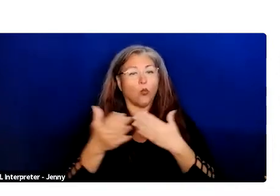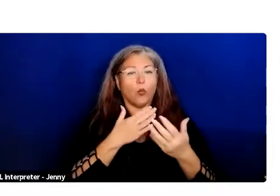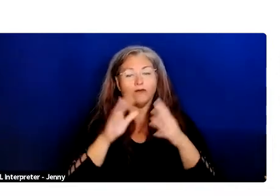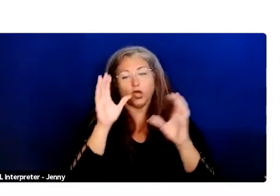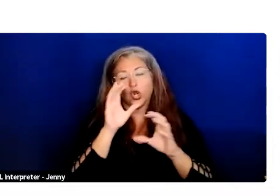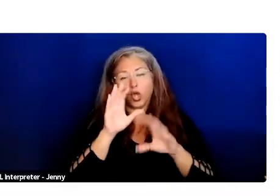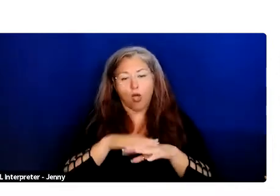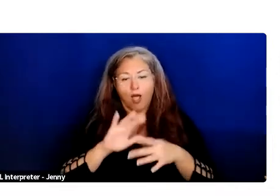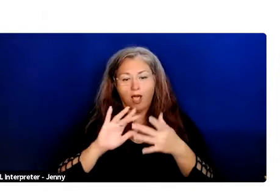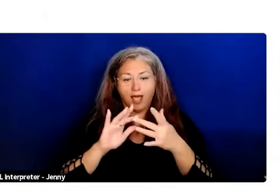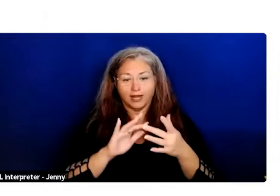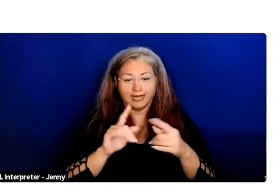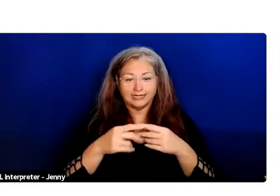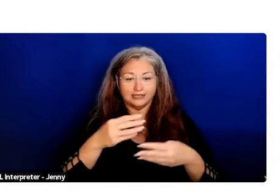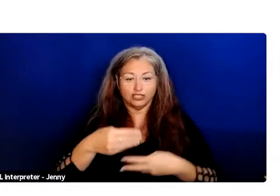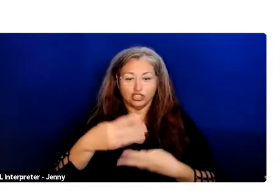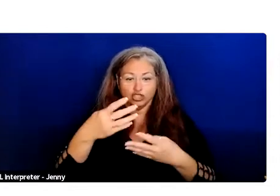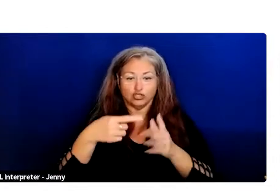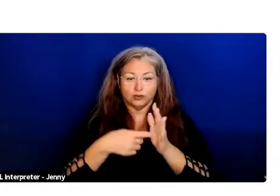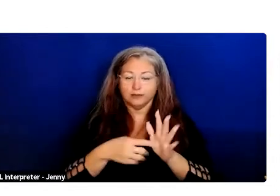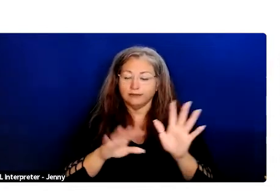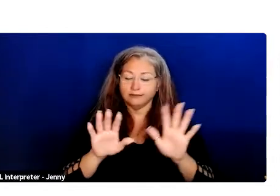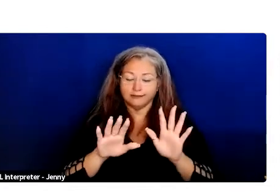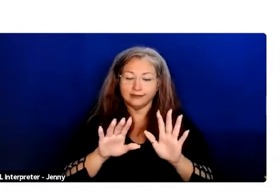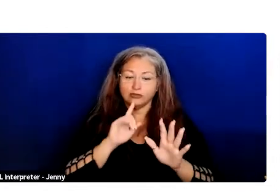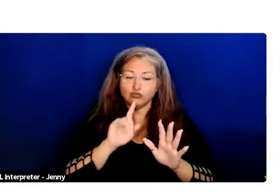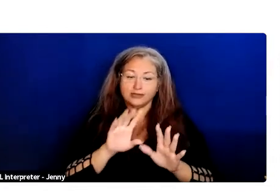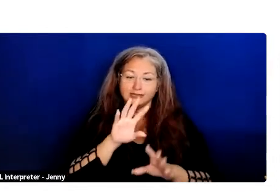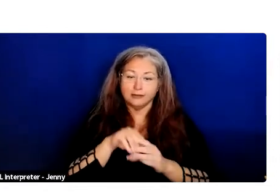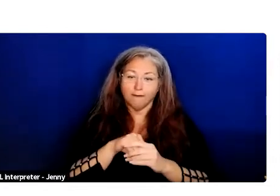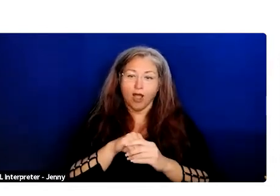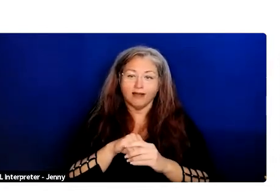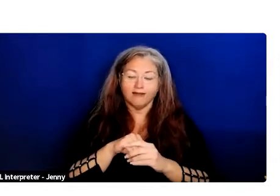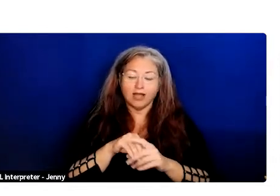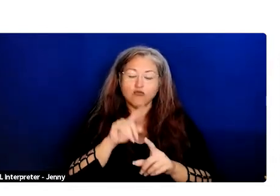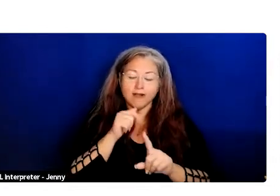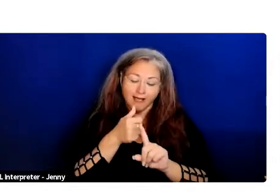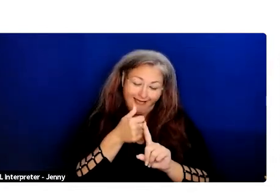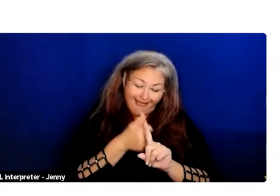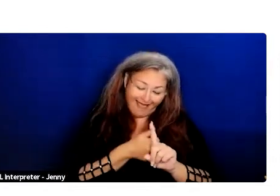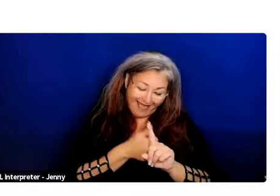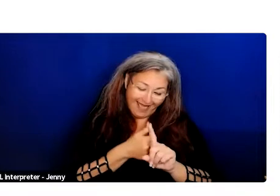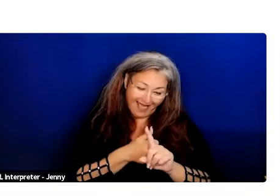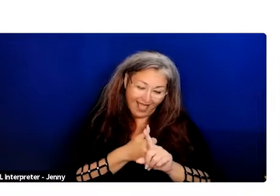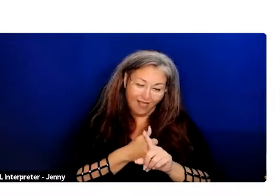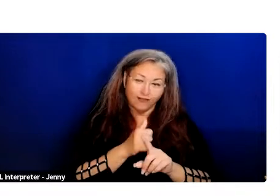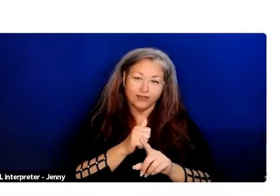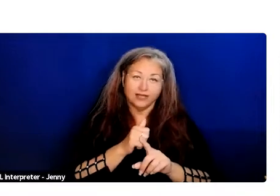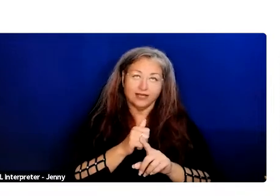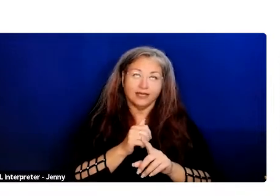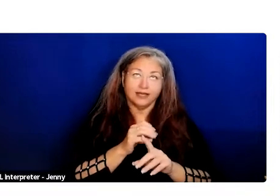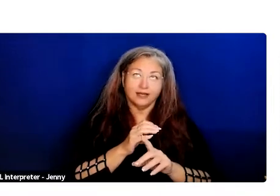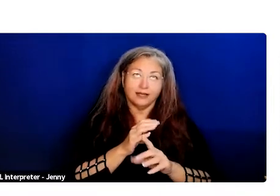and what shows up, but it is a part of every part of their, it is a